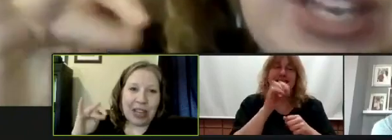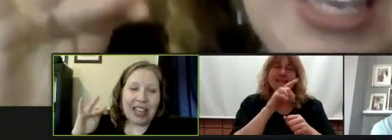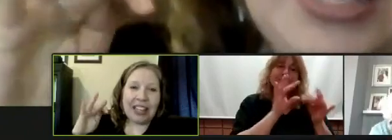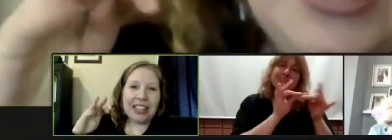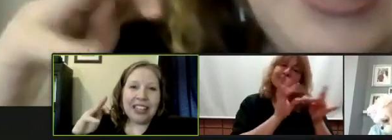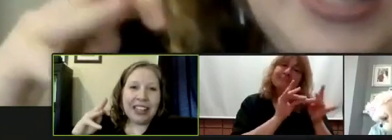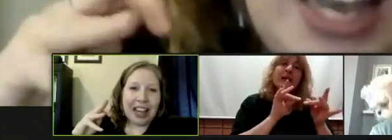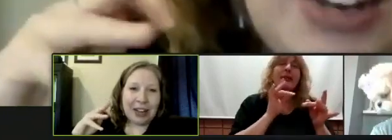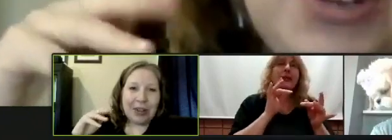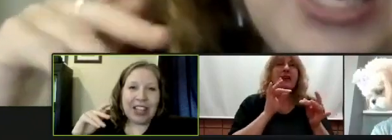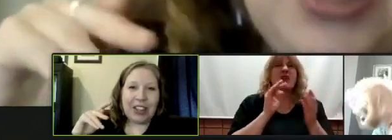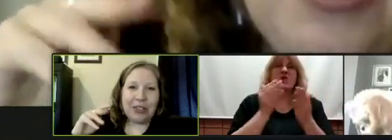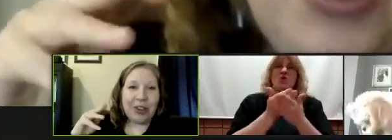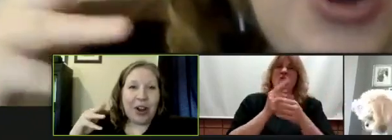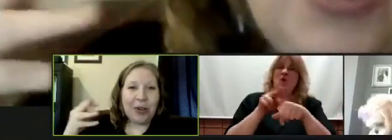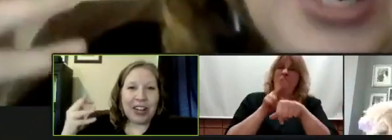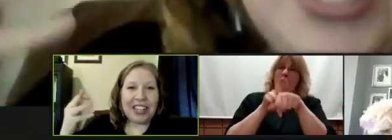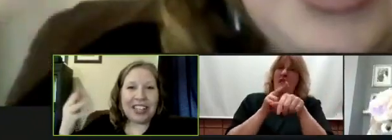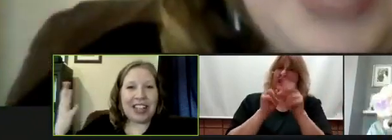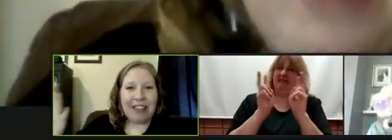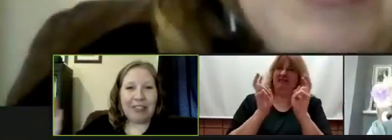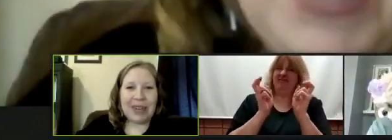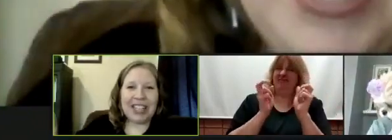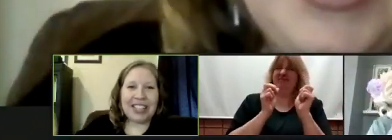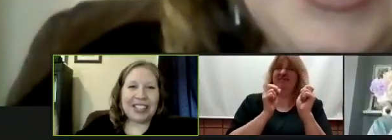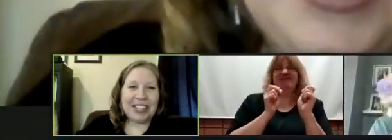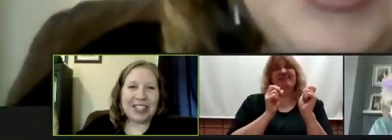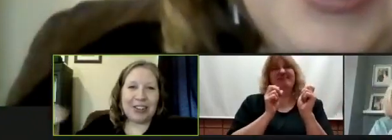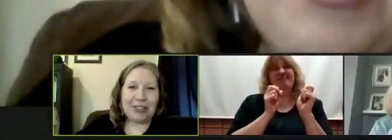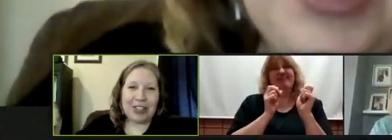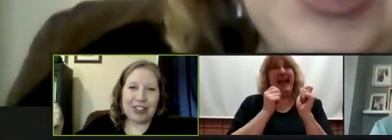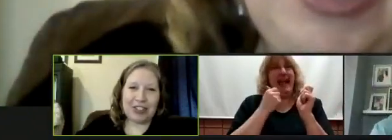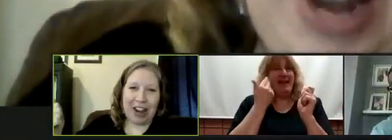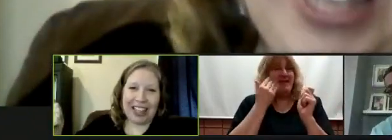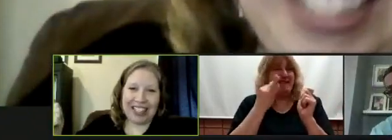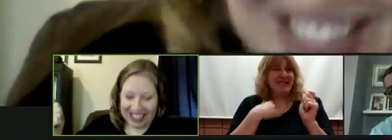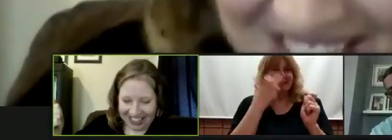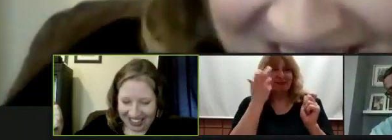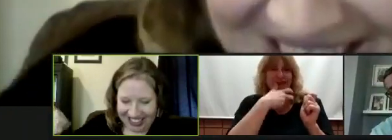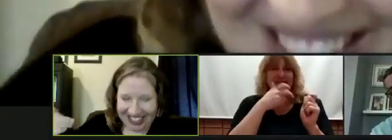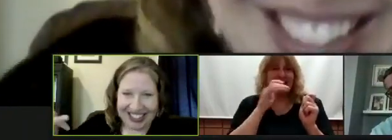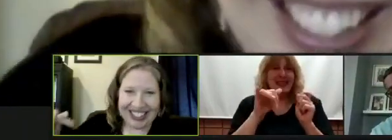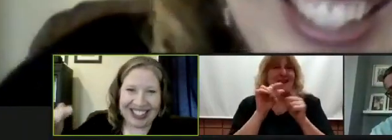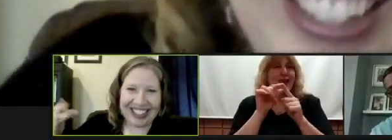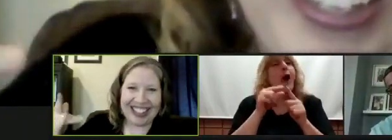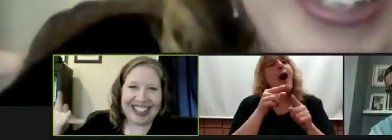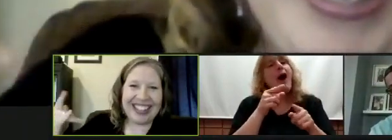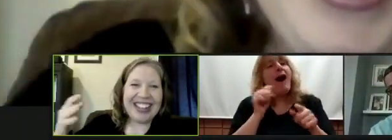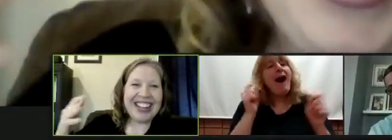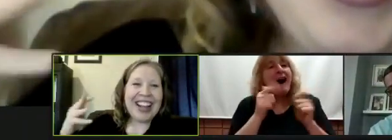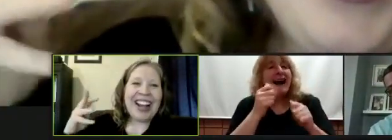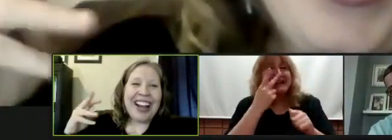like, how do we get through? Oh, everybody gets to see Sophie's dress.